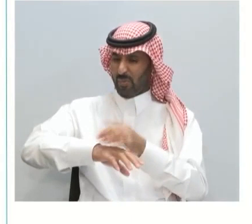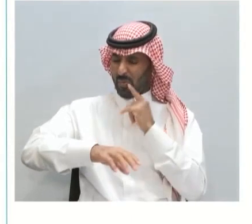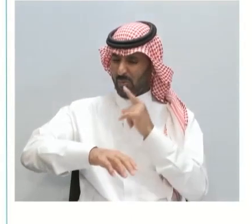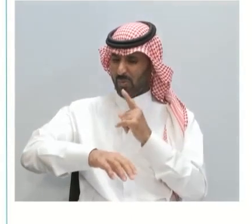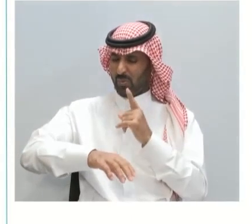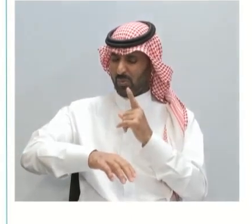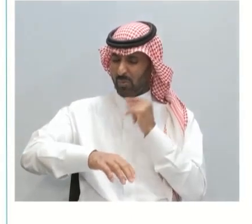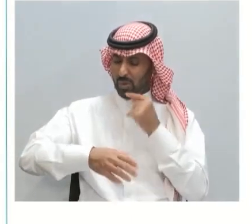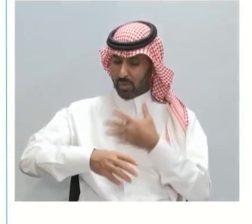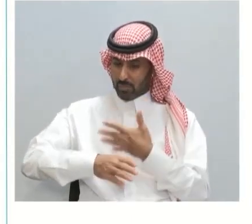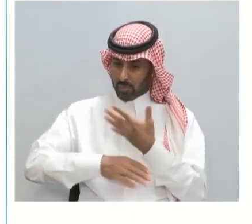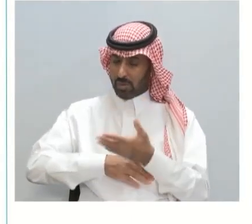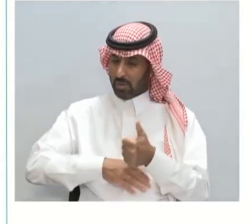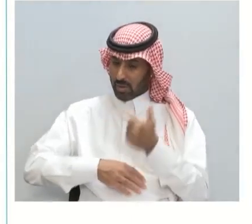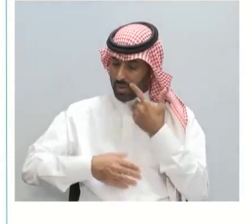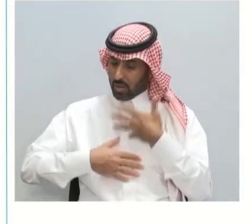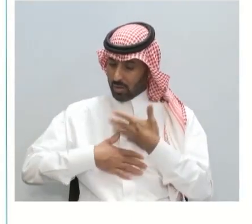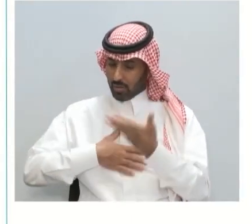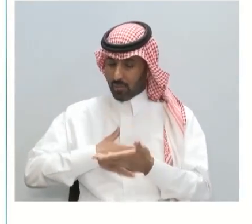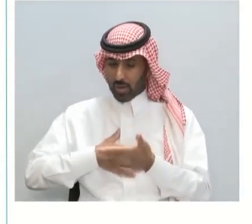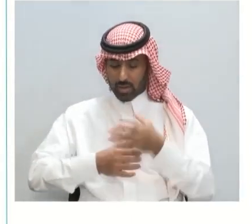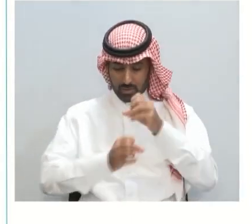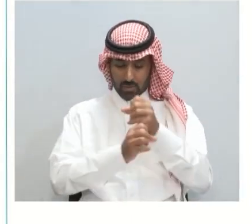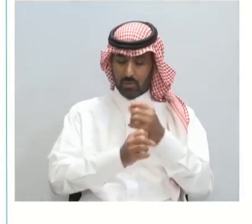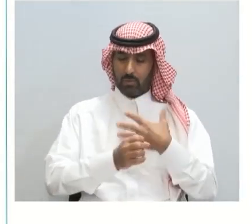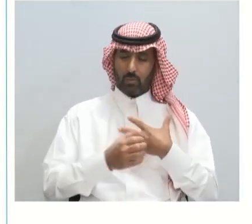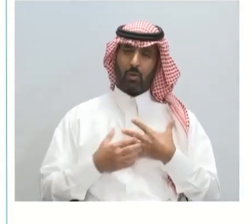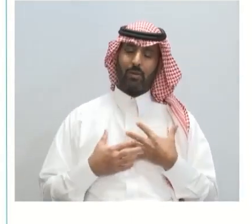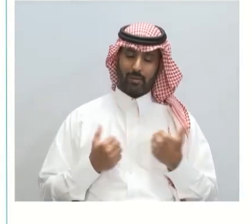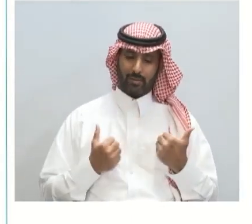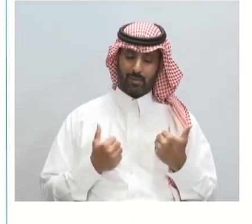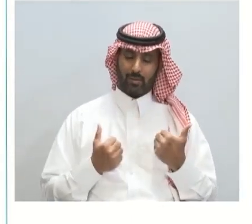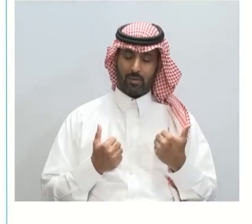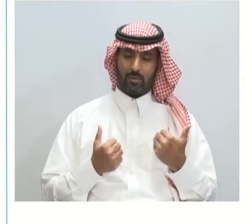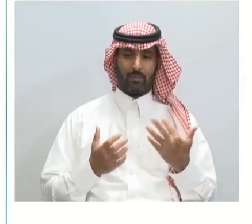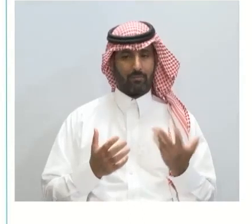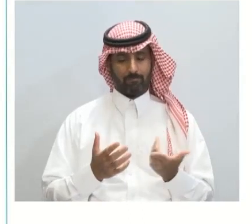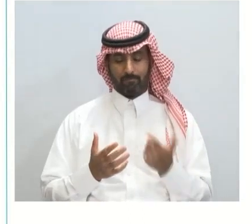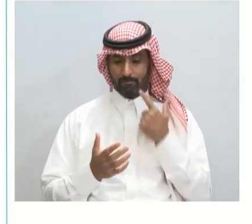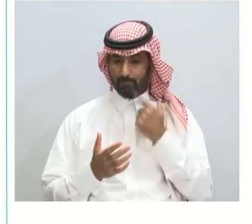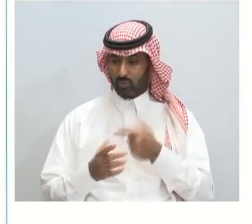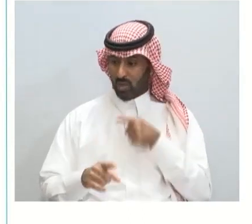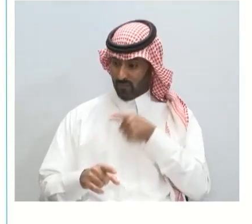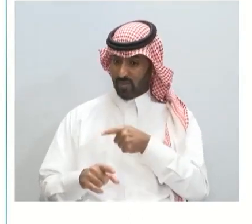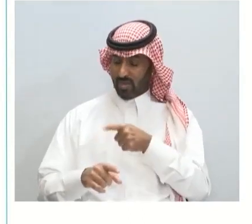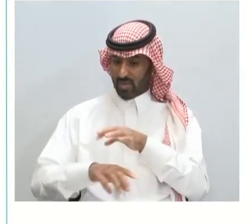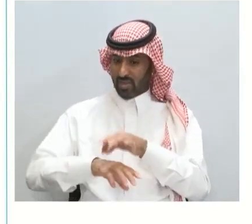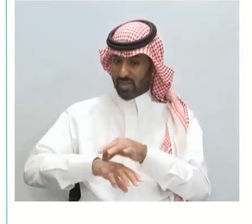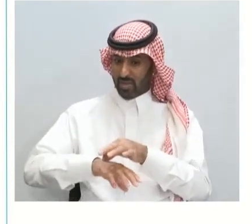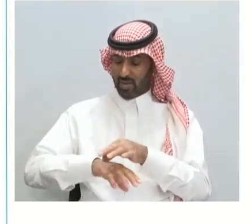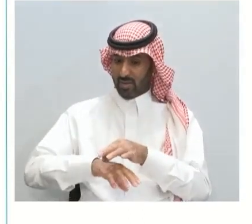great relief to the test taker. Number four, a positive test